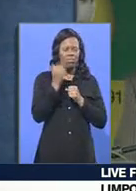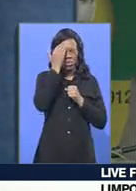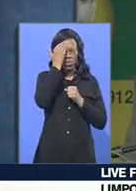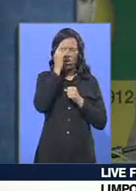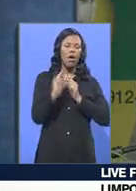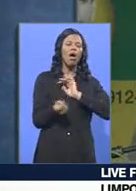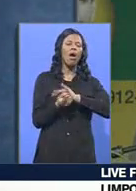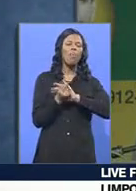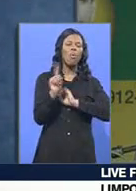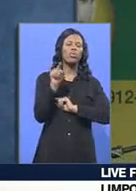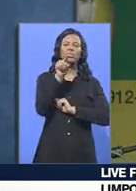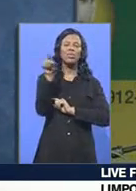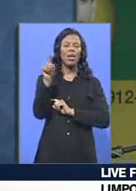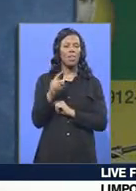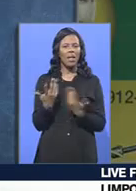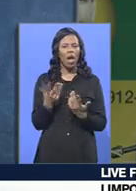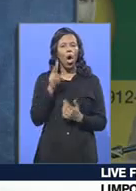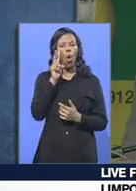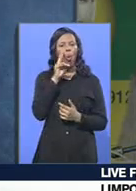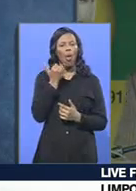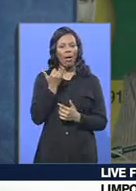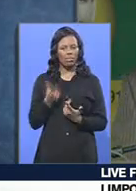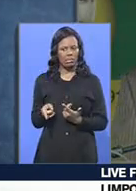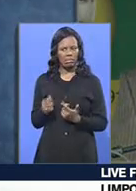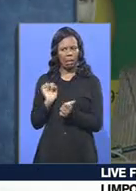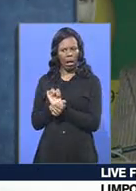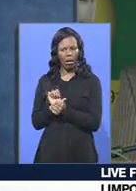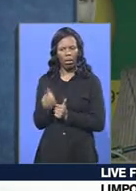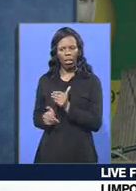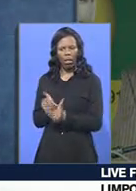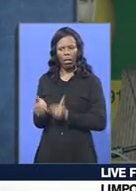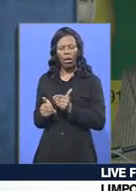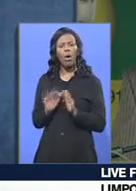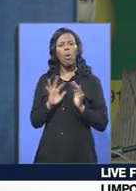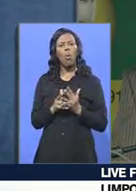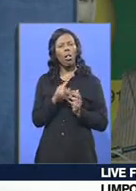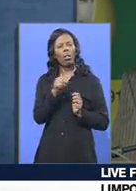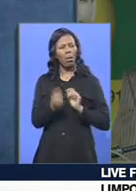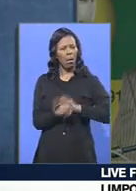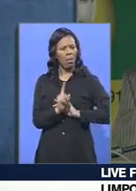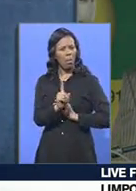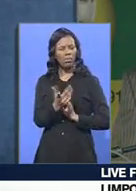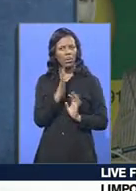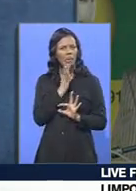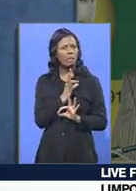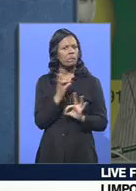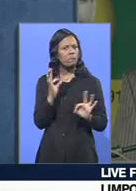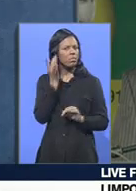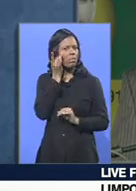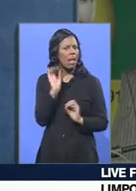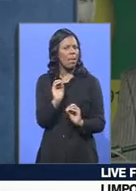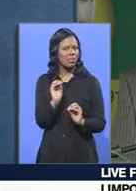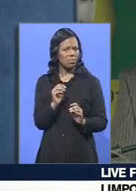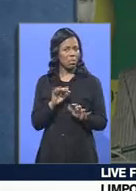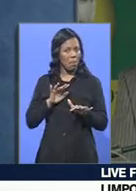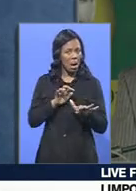were no struggles taking place outside their prison walls. However,